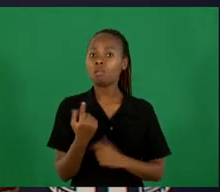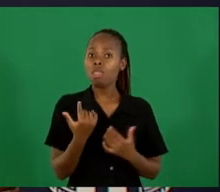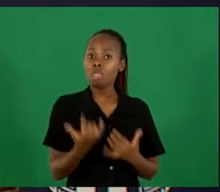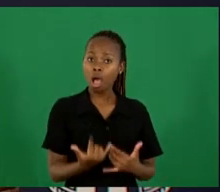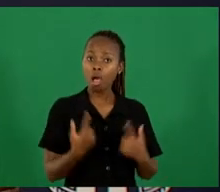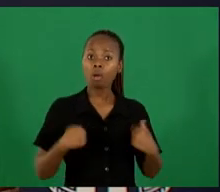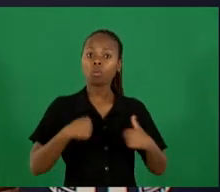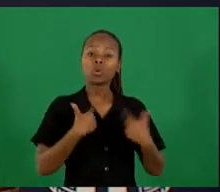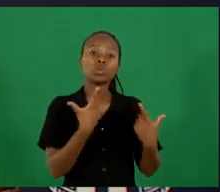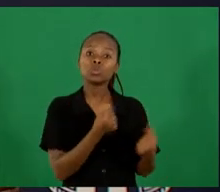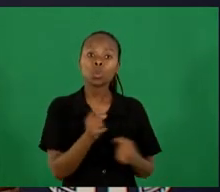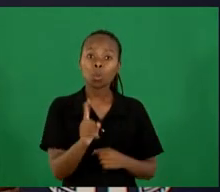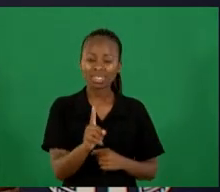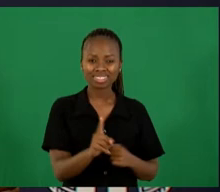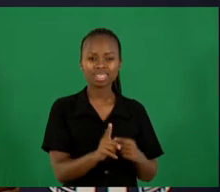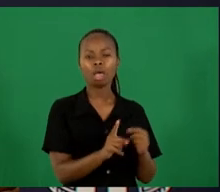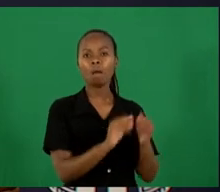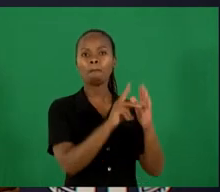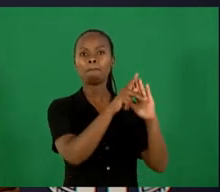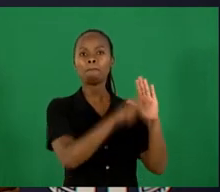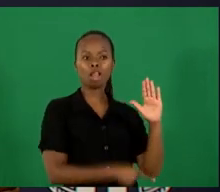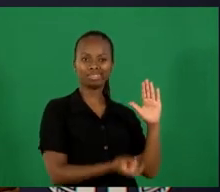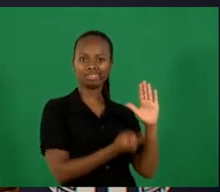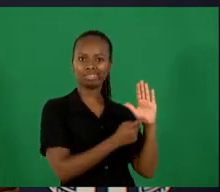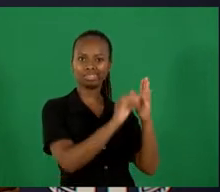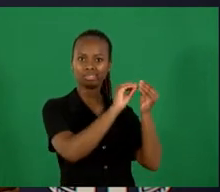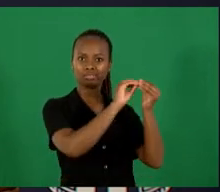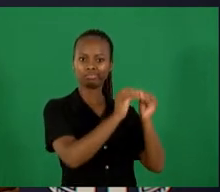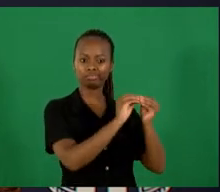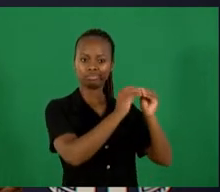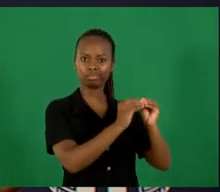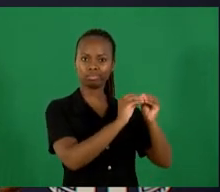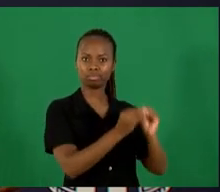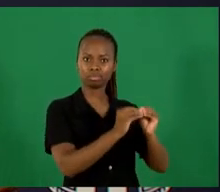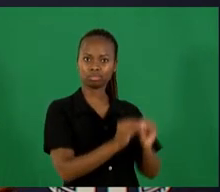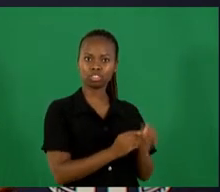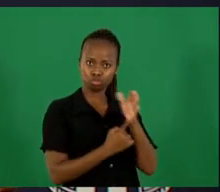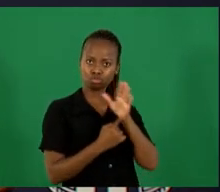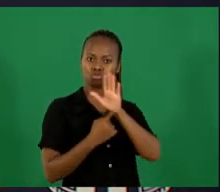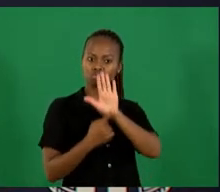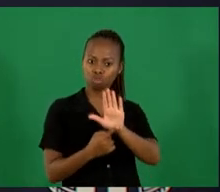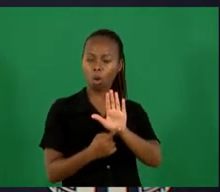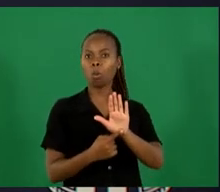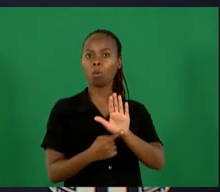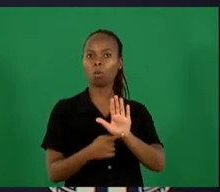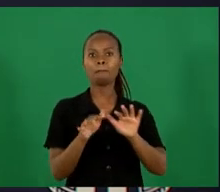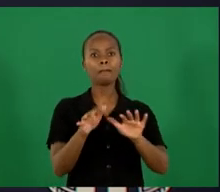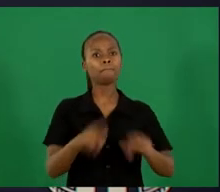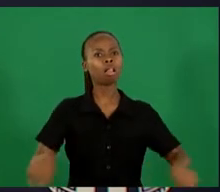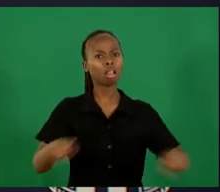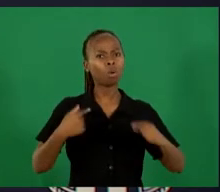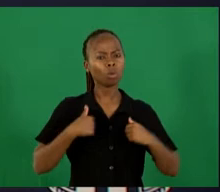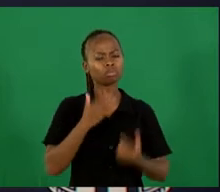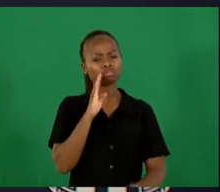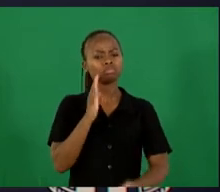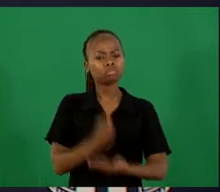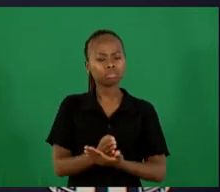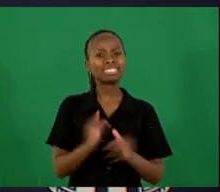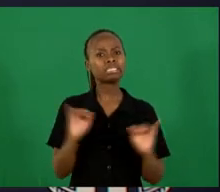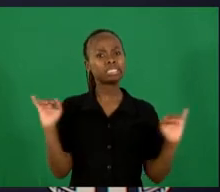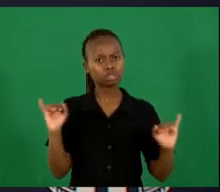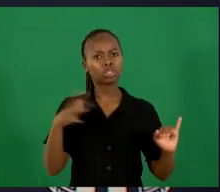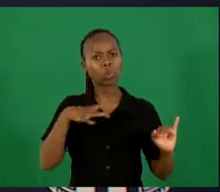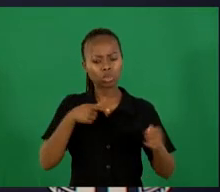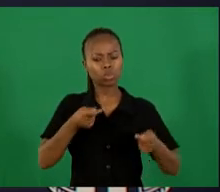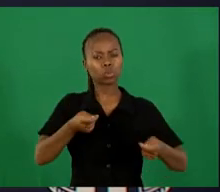reflect that we mean business in keeping inflation. It has got nothing to do with the knowledge